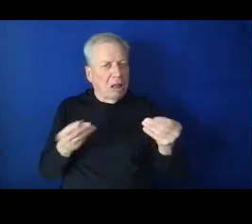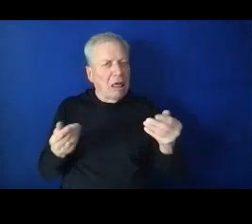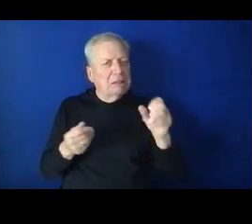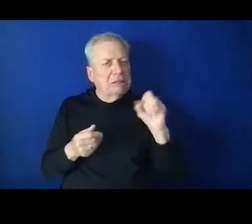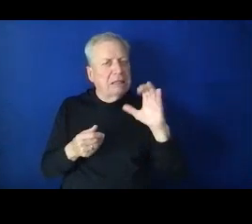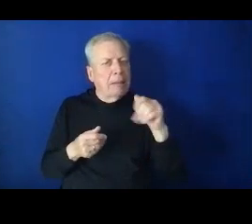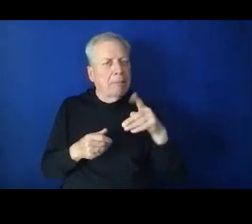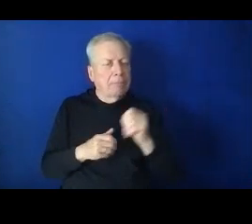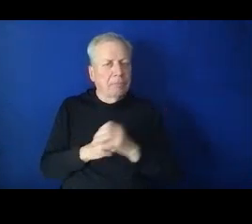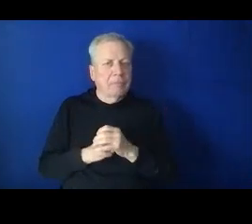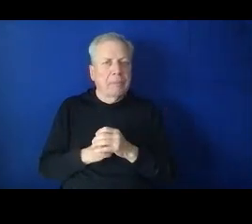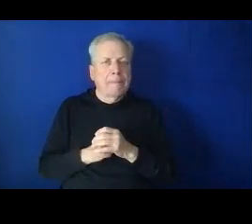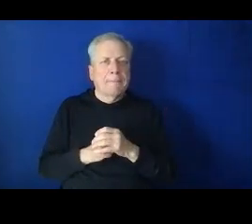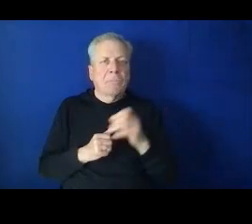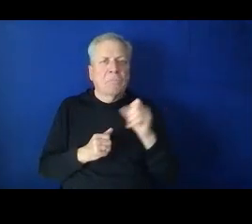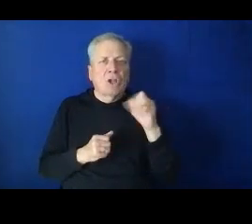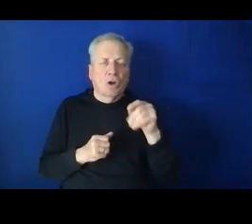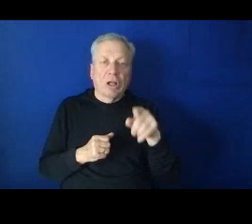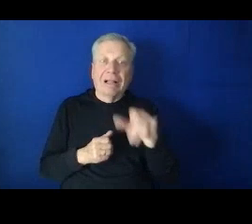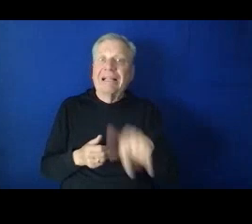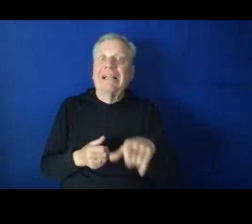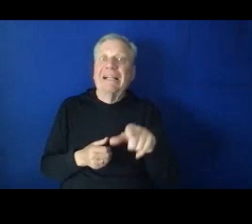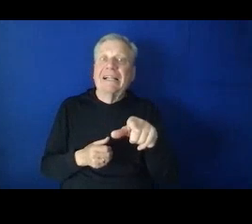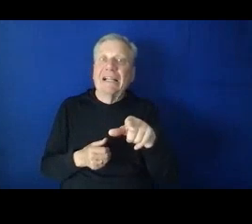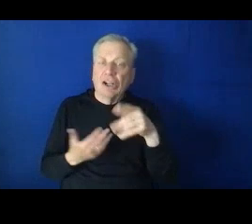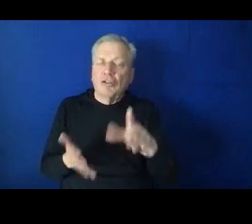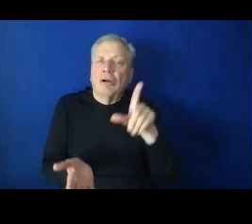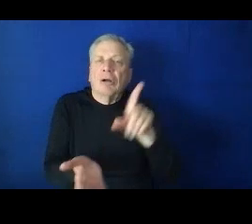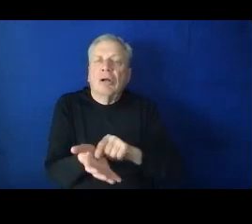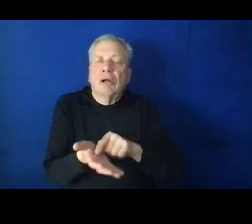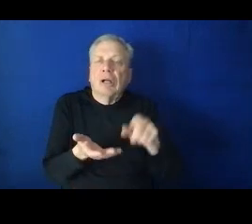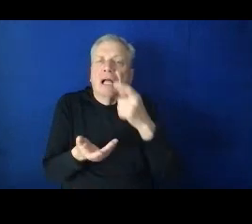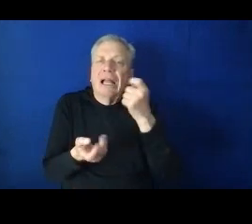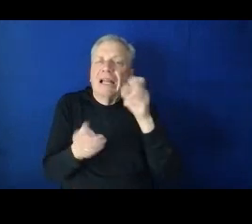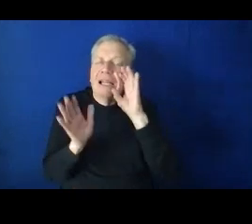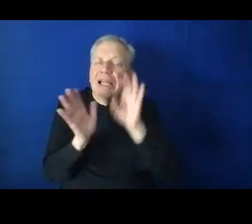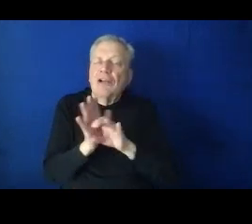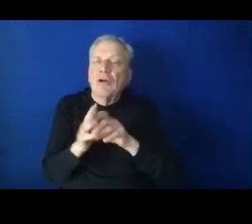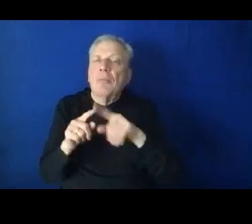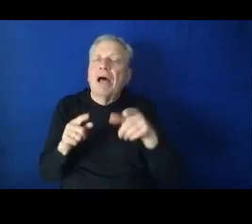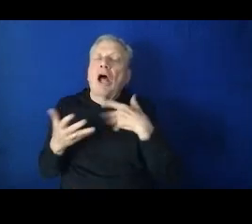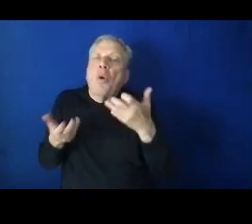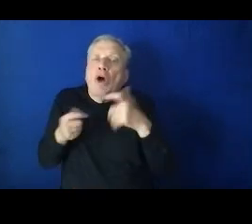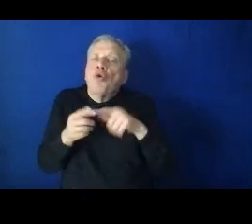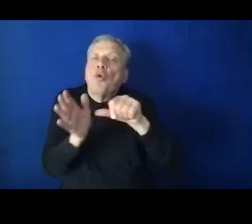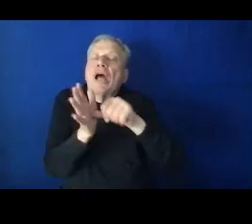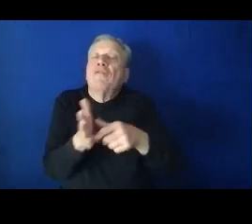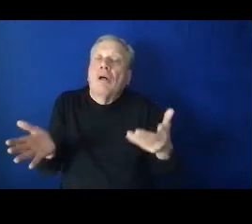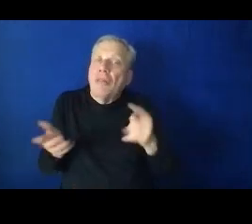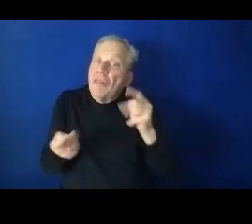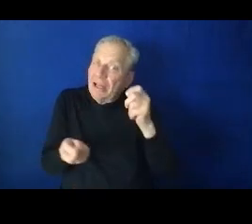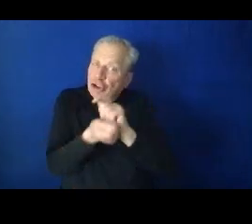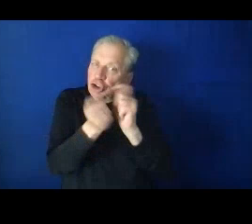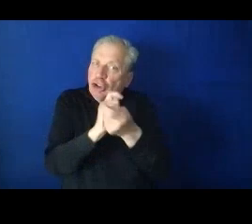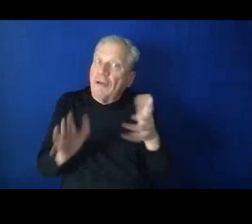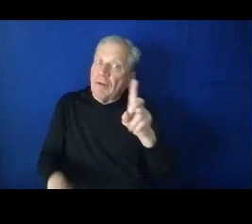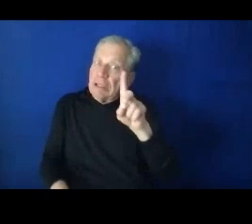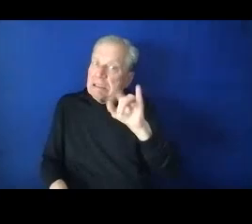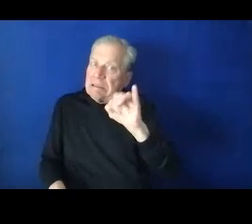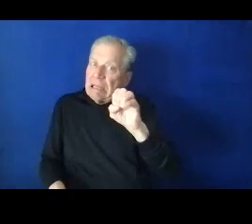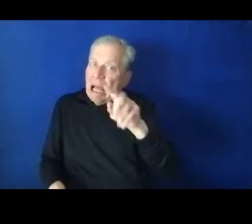Okay. This is a complicated graphic somewhat, but really I just wanted to emphasize the change in diet on wolves.